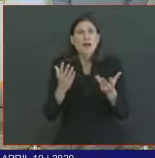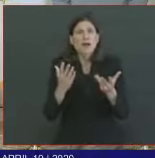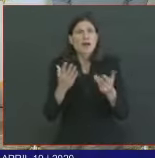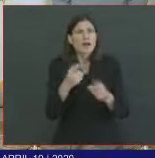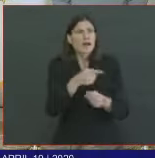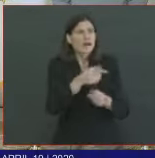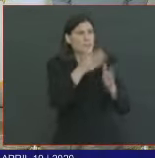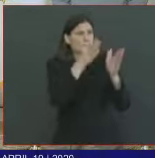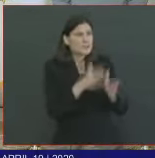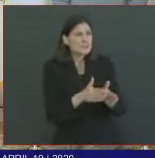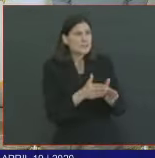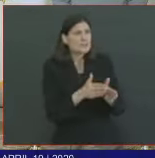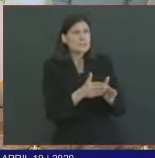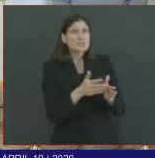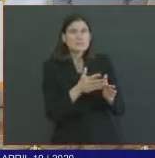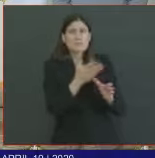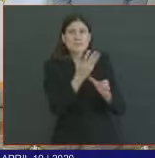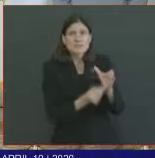been easy.